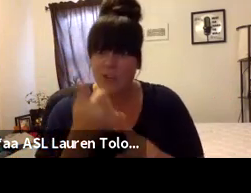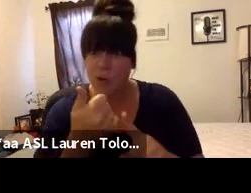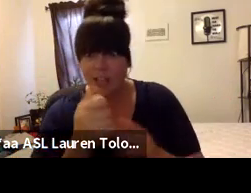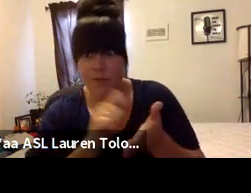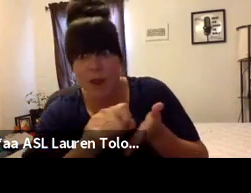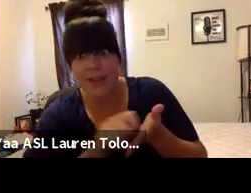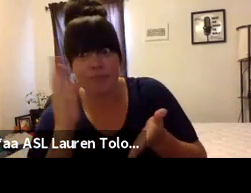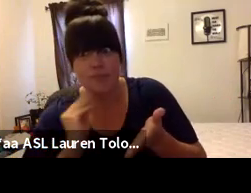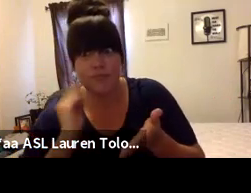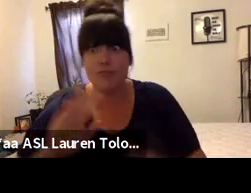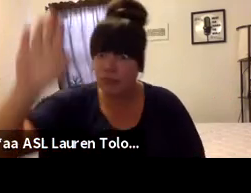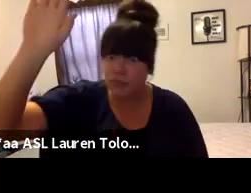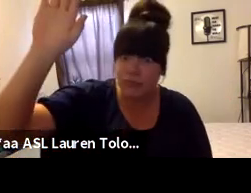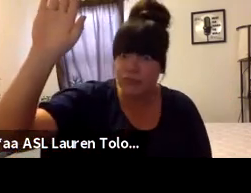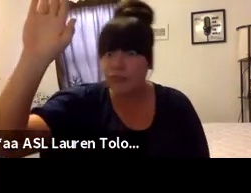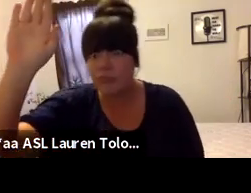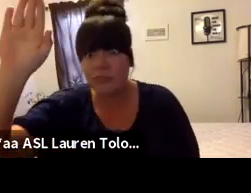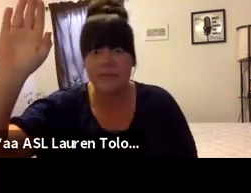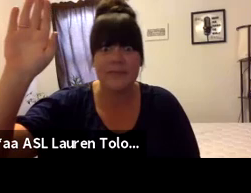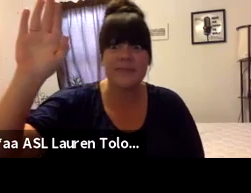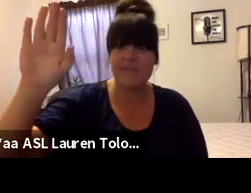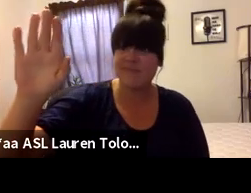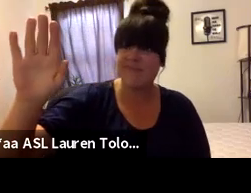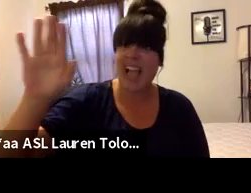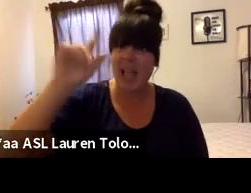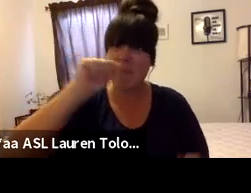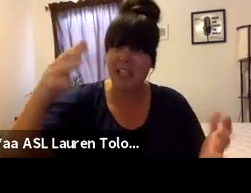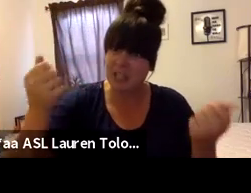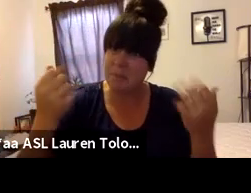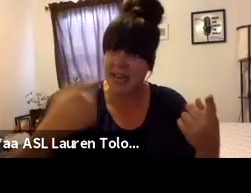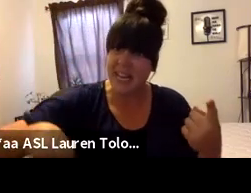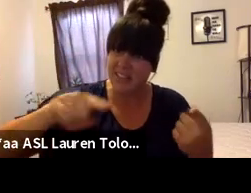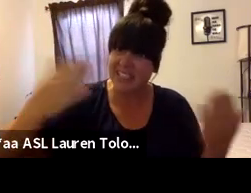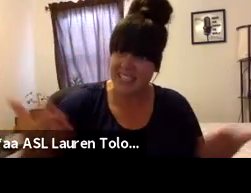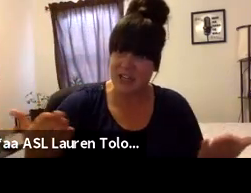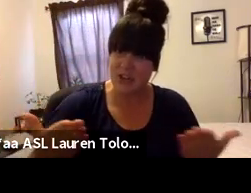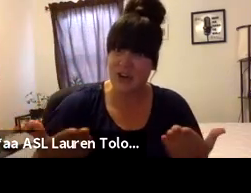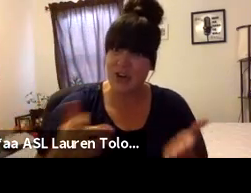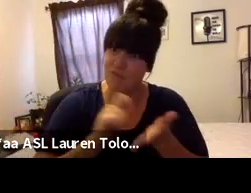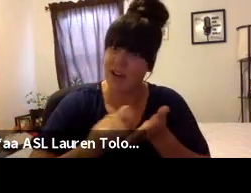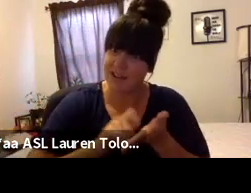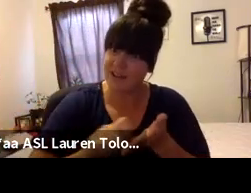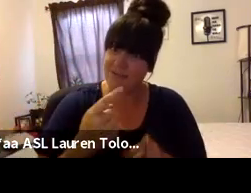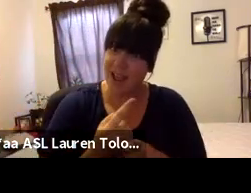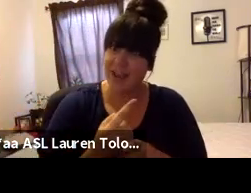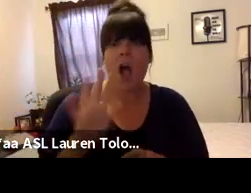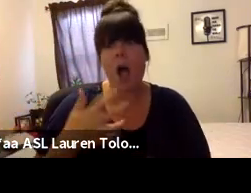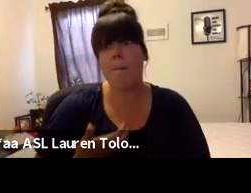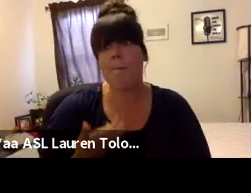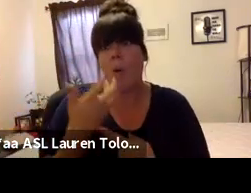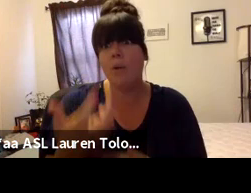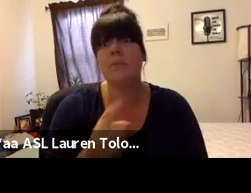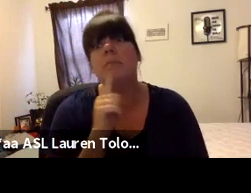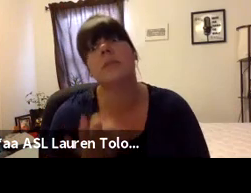poem? I imagine there are quite a few of us here. Poems are really special because they have